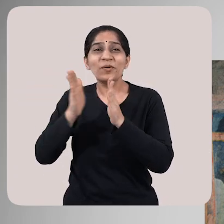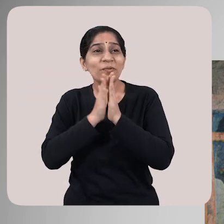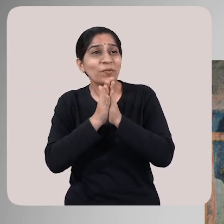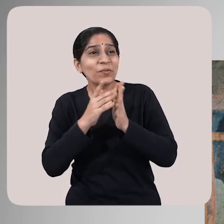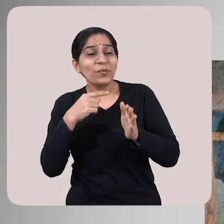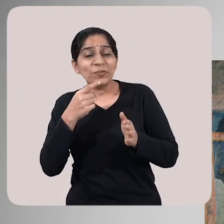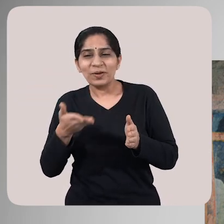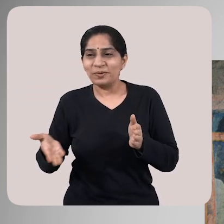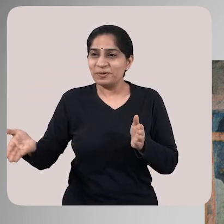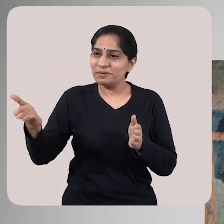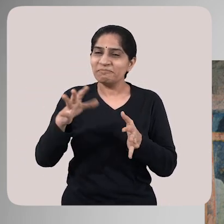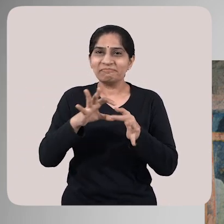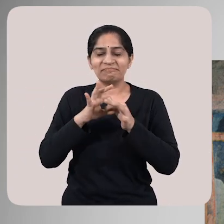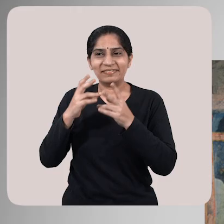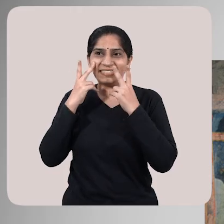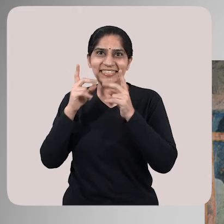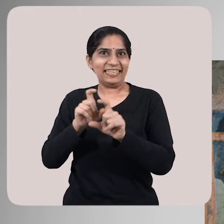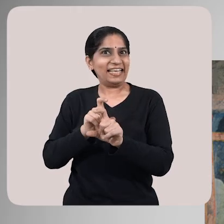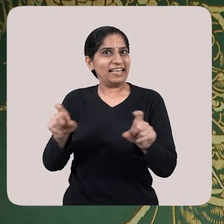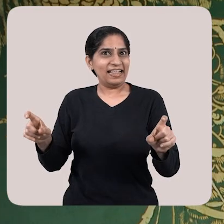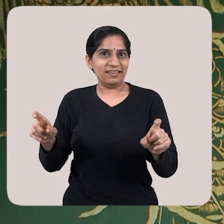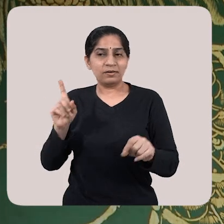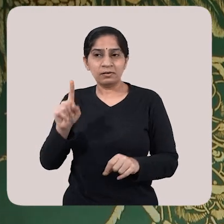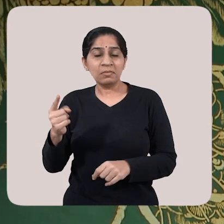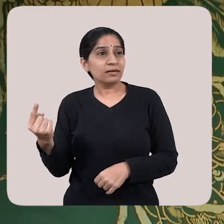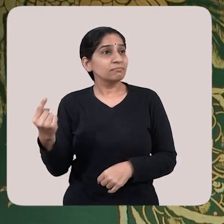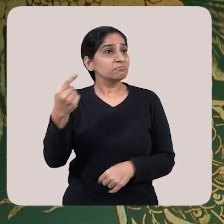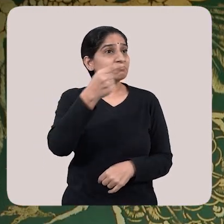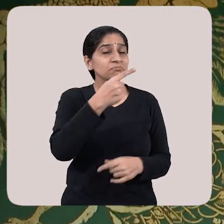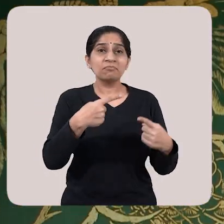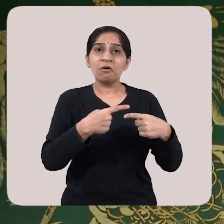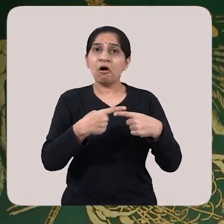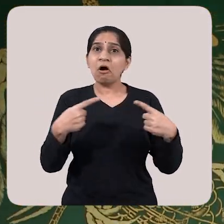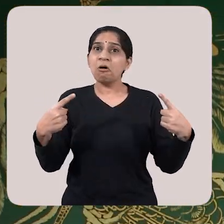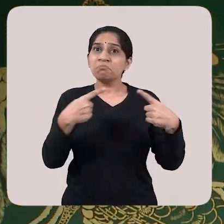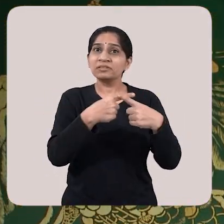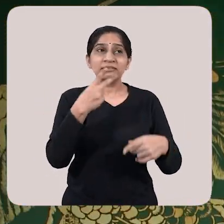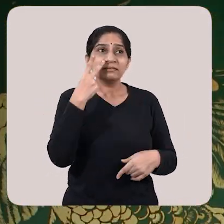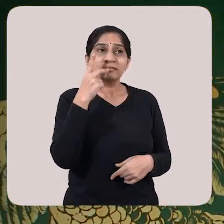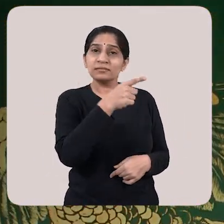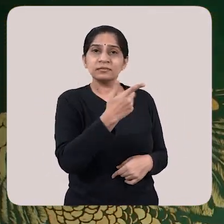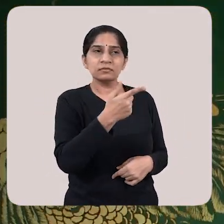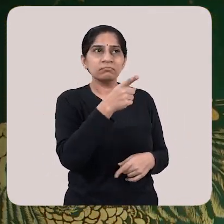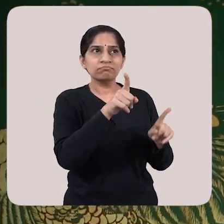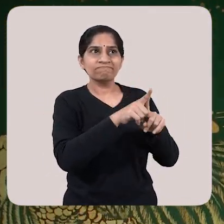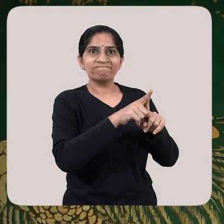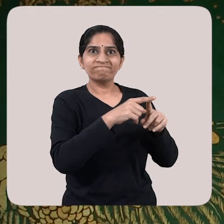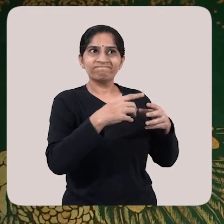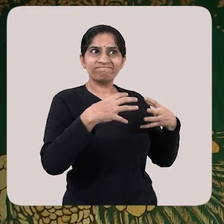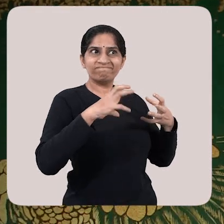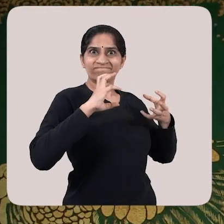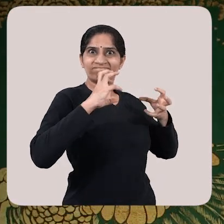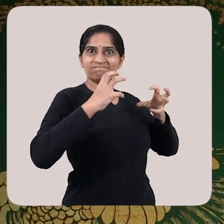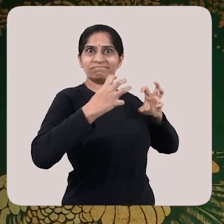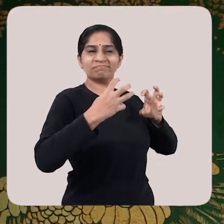the connection between Krishna and his devotees. The male birds in Whistler's depiction, by contrast, are